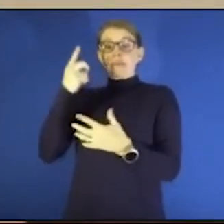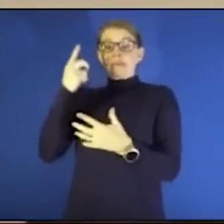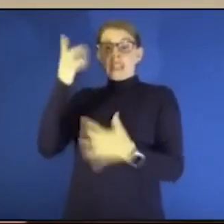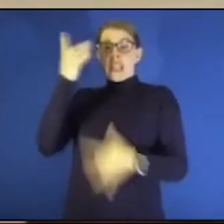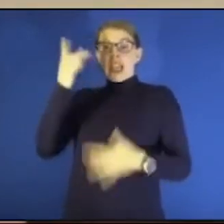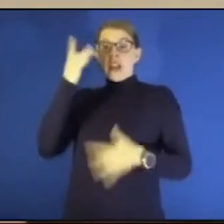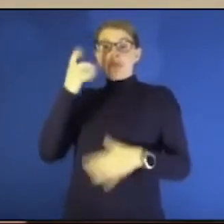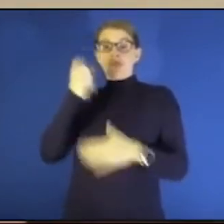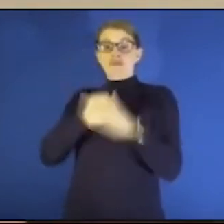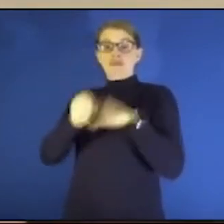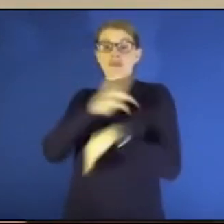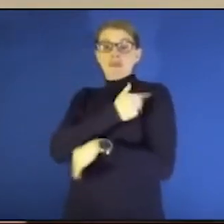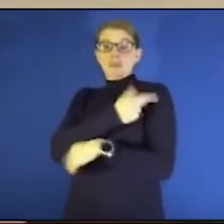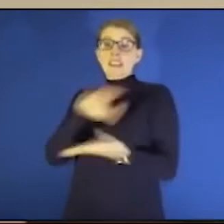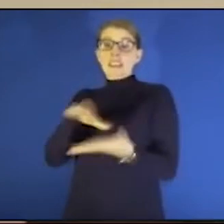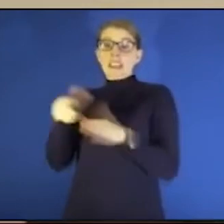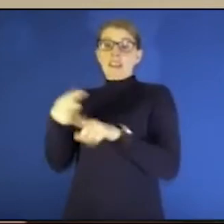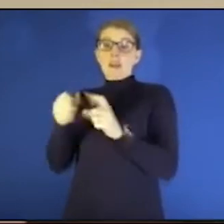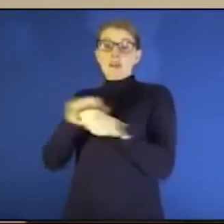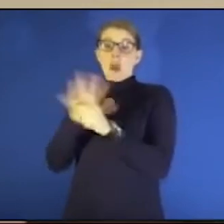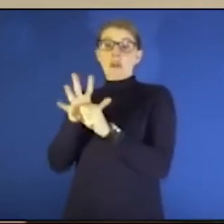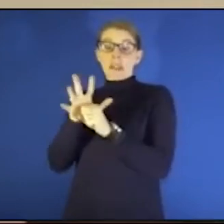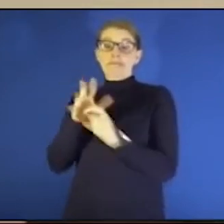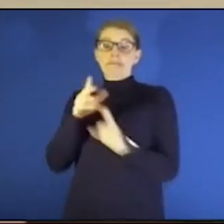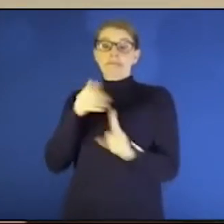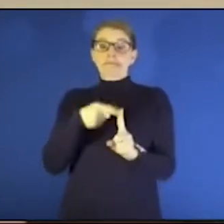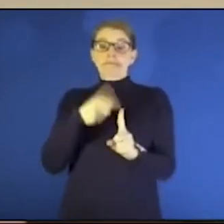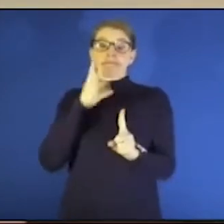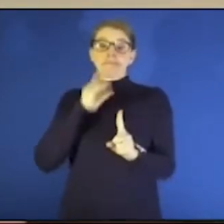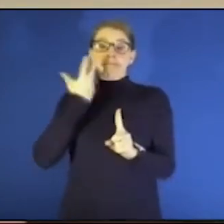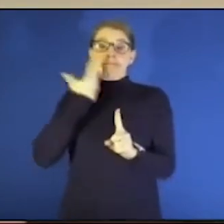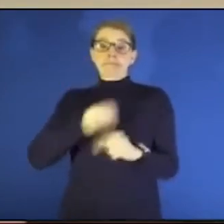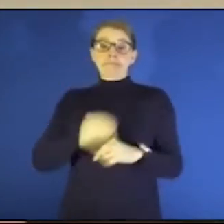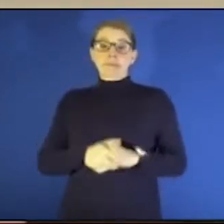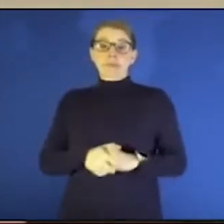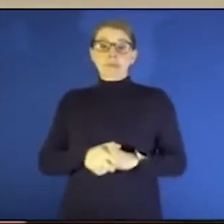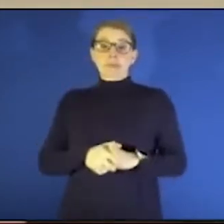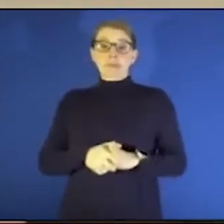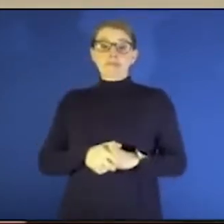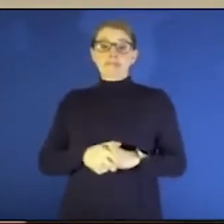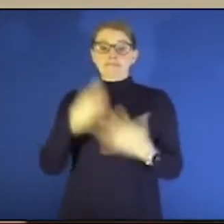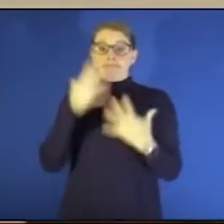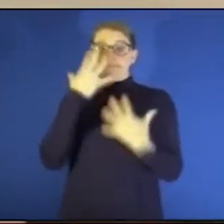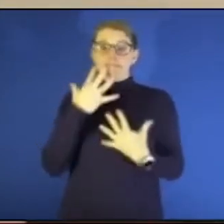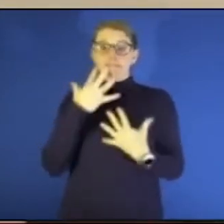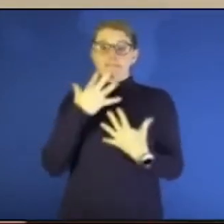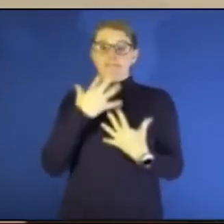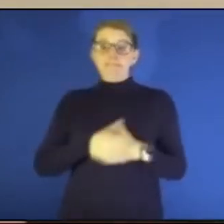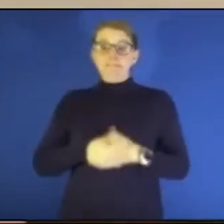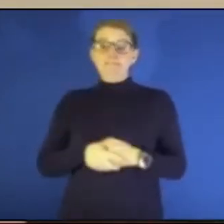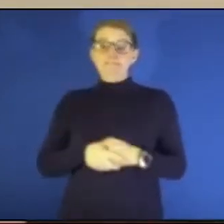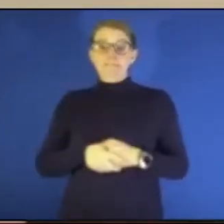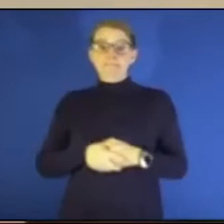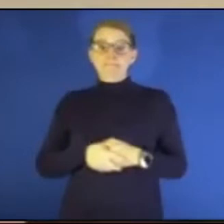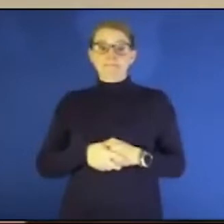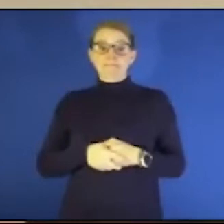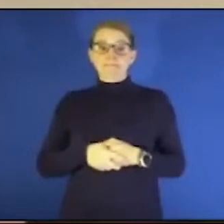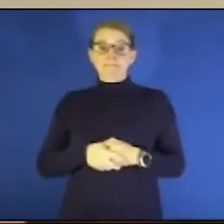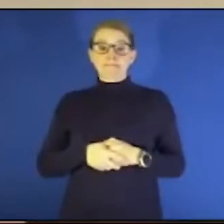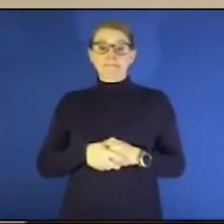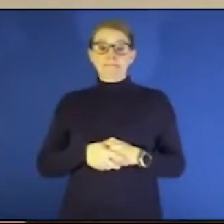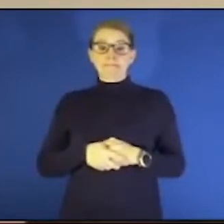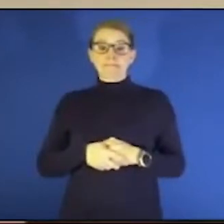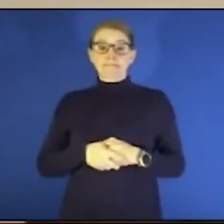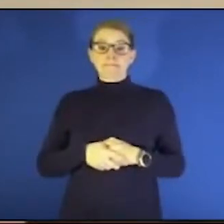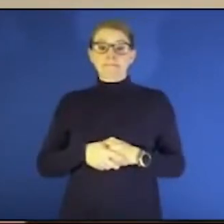COVID. And it's really quite heartbreaking. And so I know obviously Dr. Stykes, Dr. Hawkins on the front lines there, and I'm seeing the downstream. But,